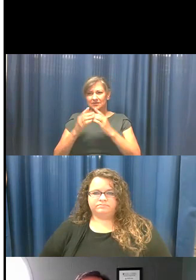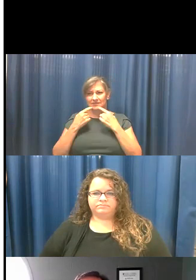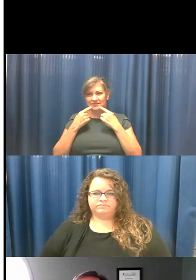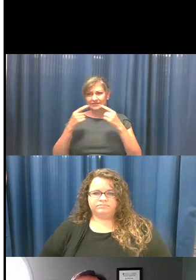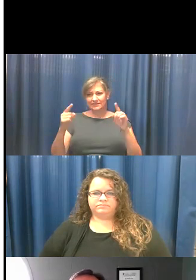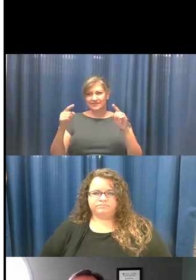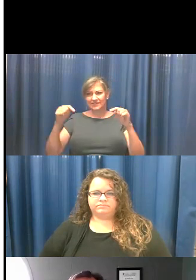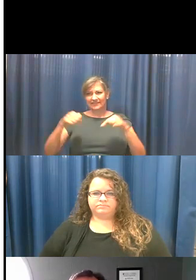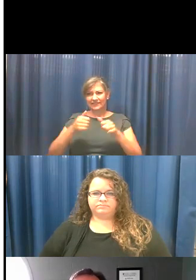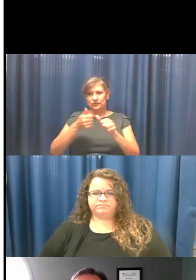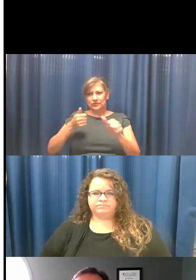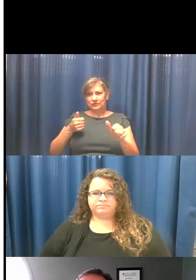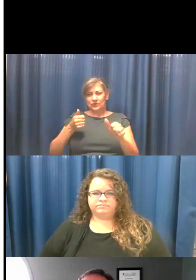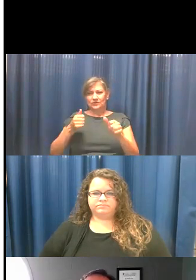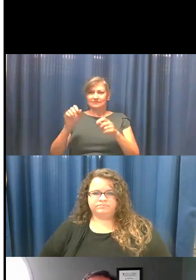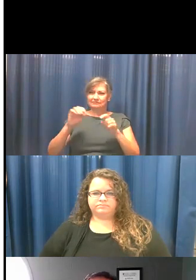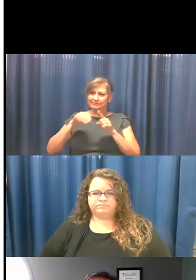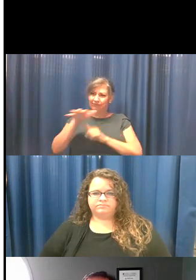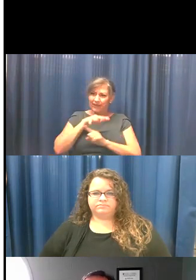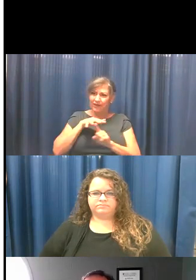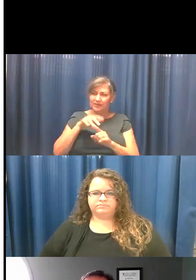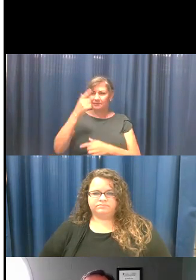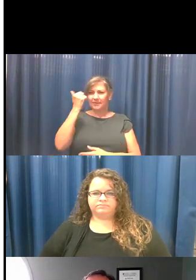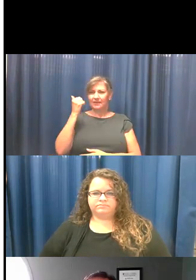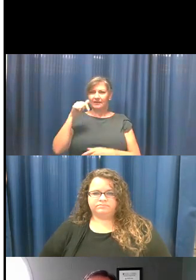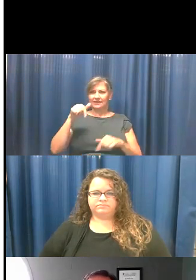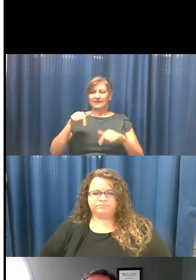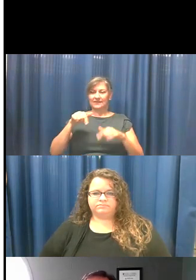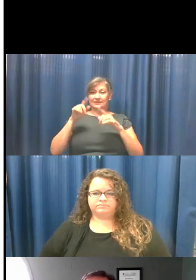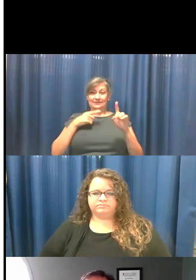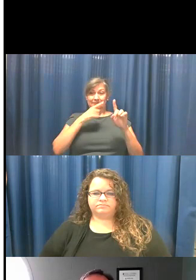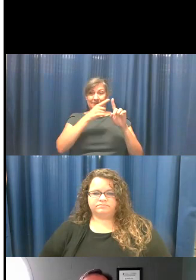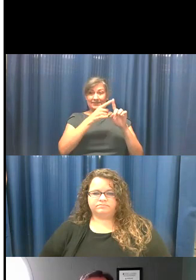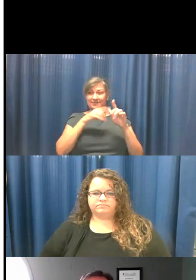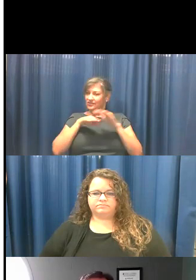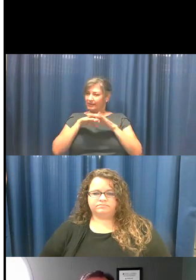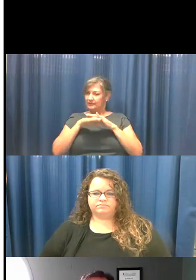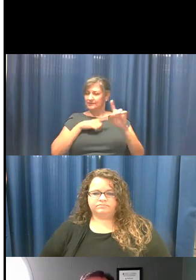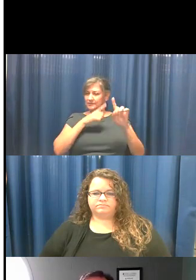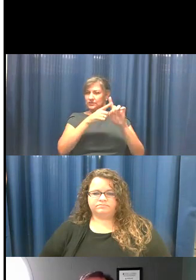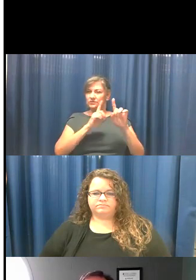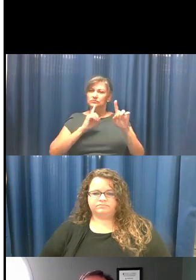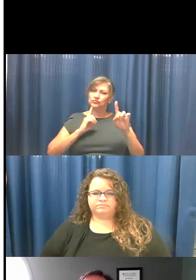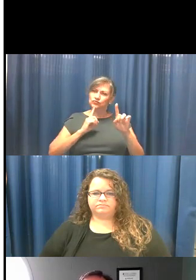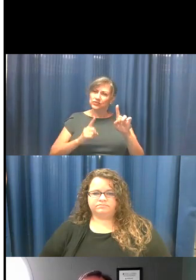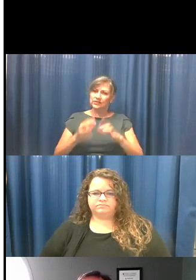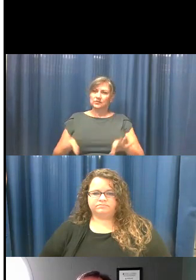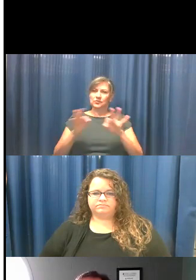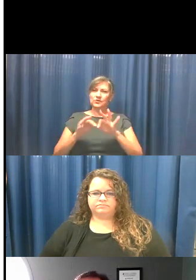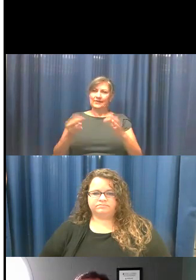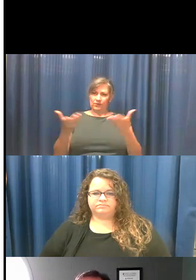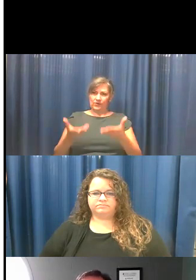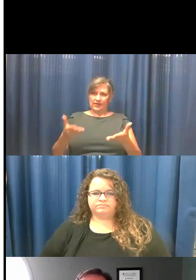environment. And because of our access mission, it is critically important that we be on campus.